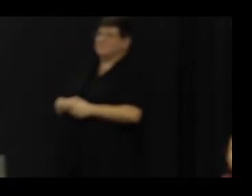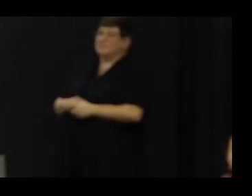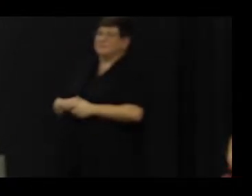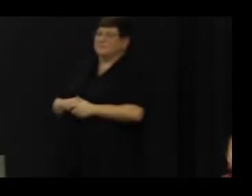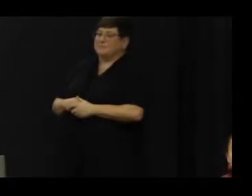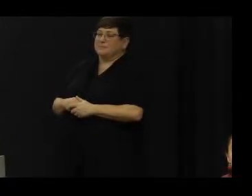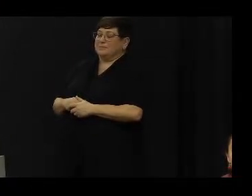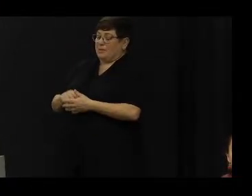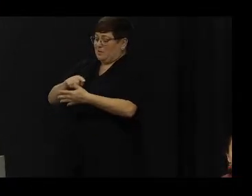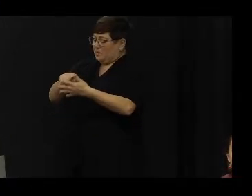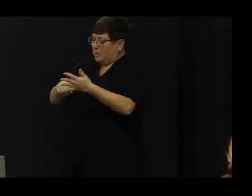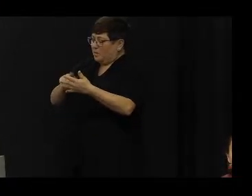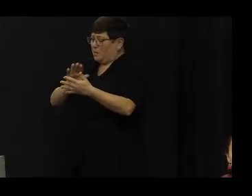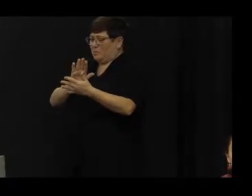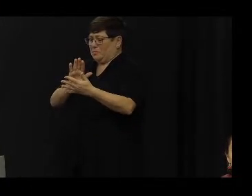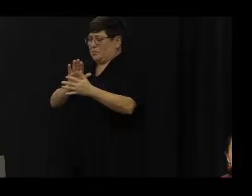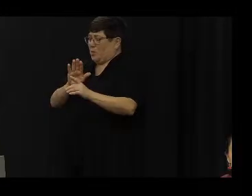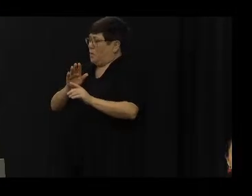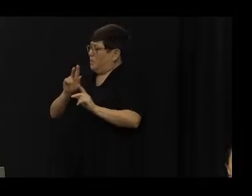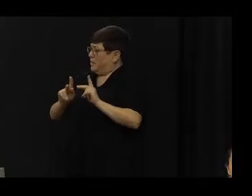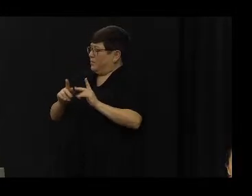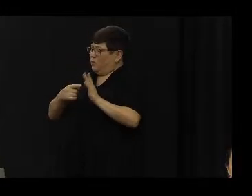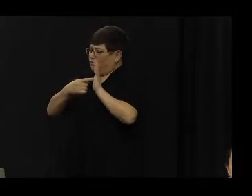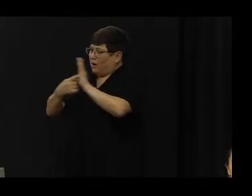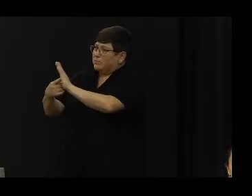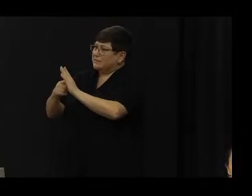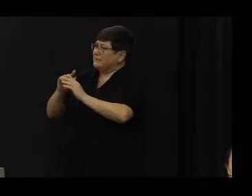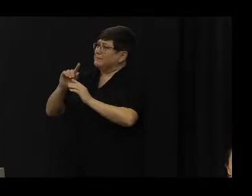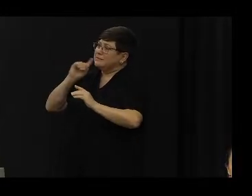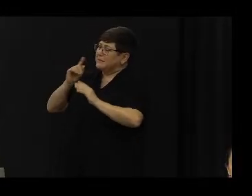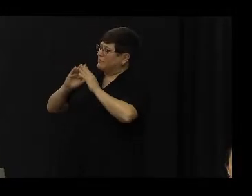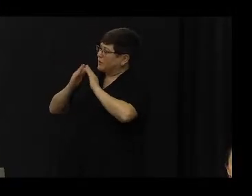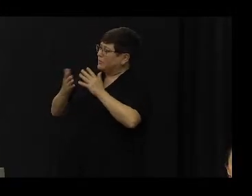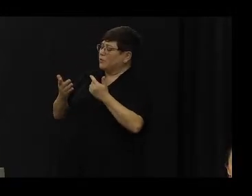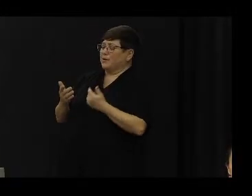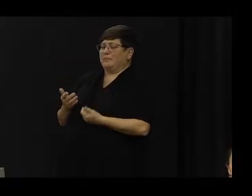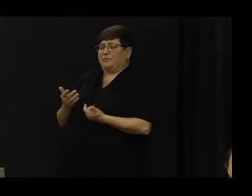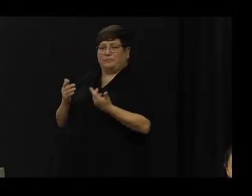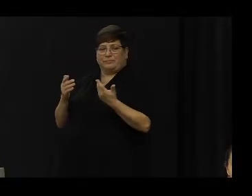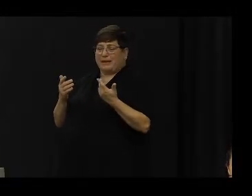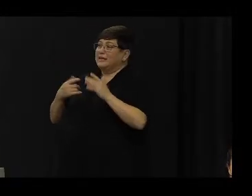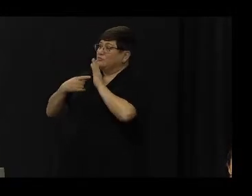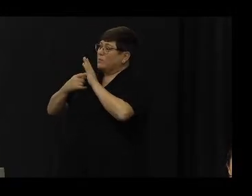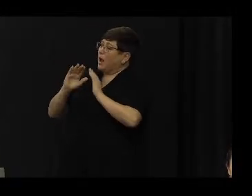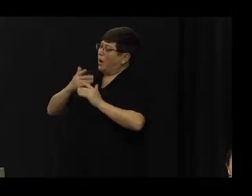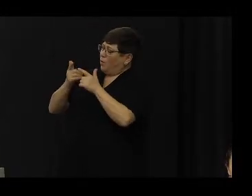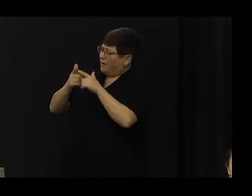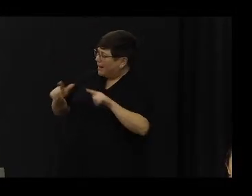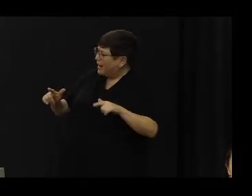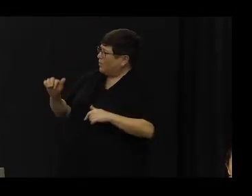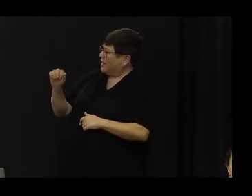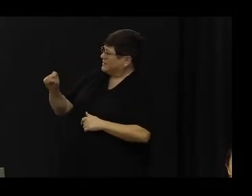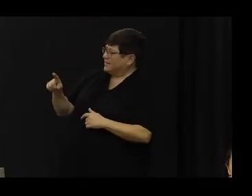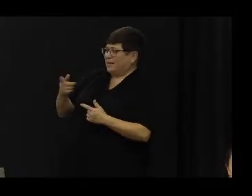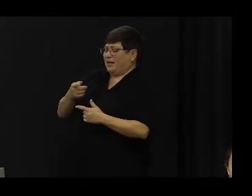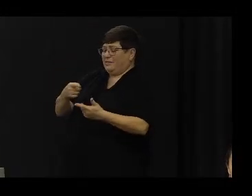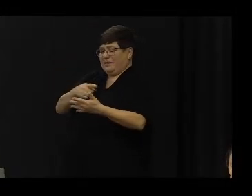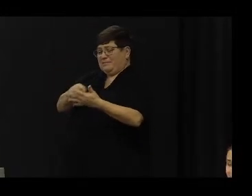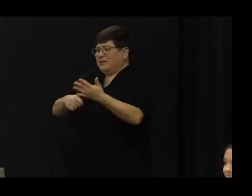And how those people are representing the deaf community, but even our language and just how they are being so